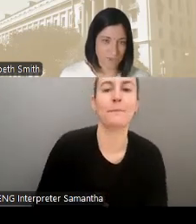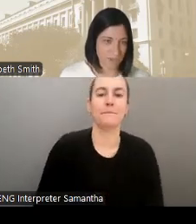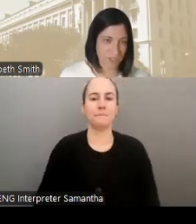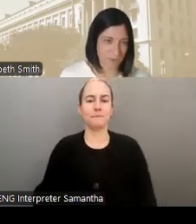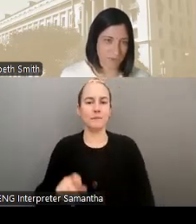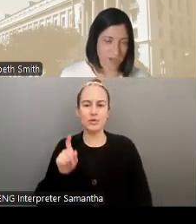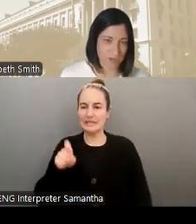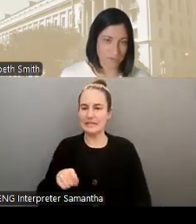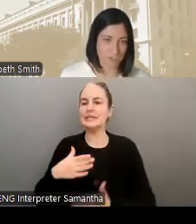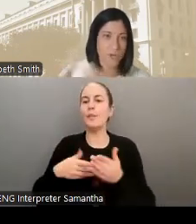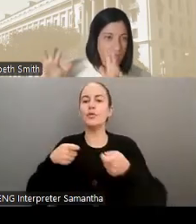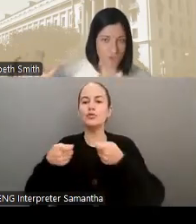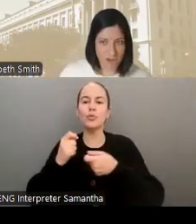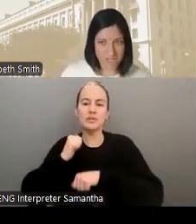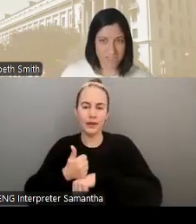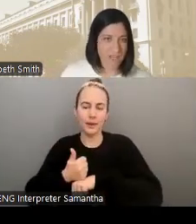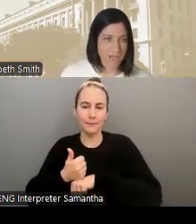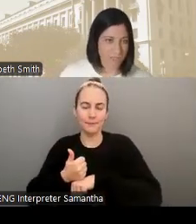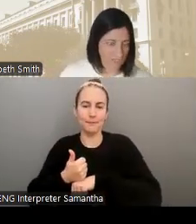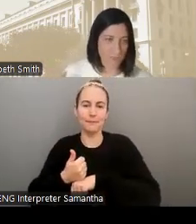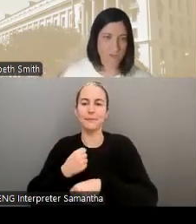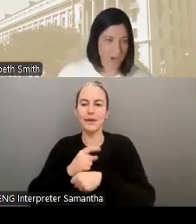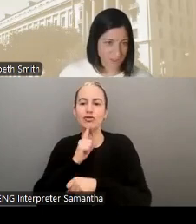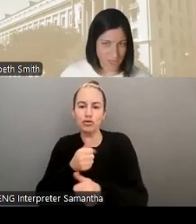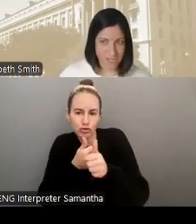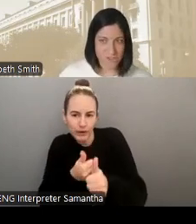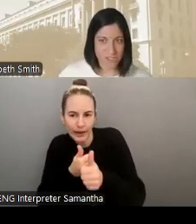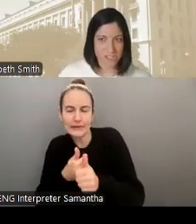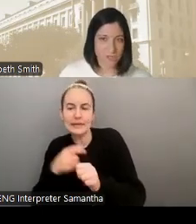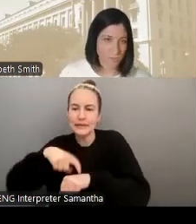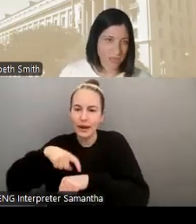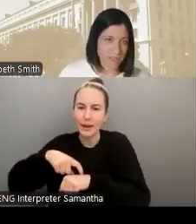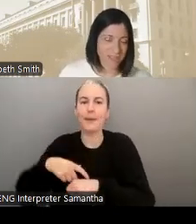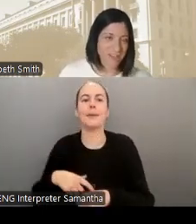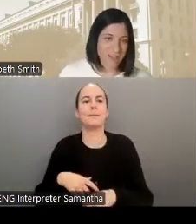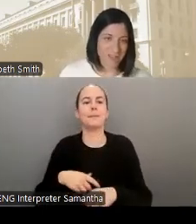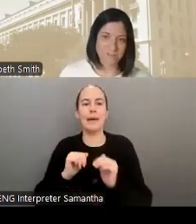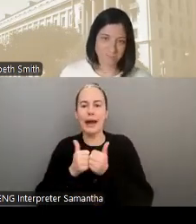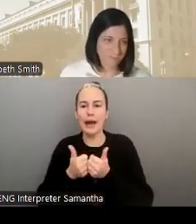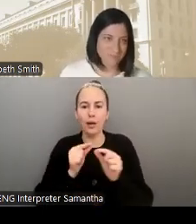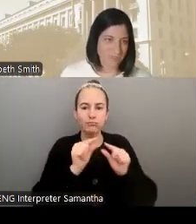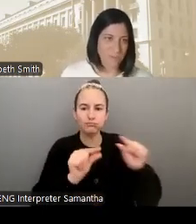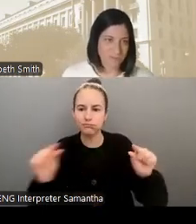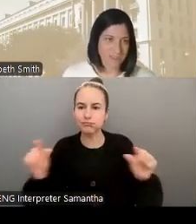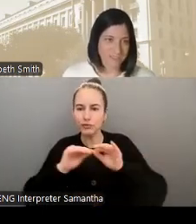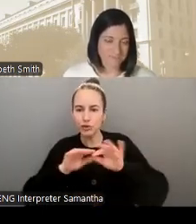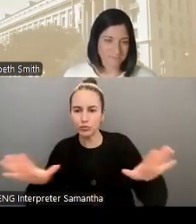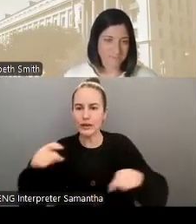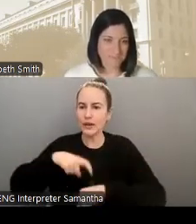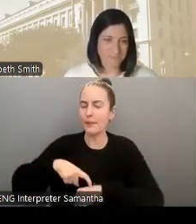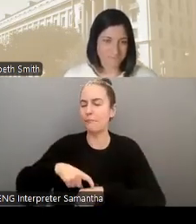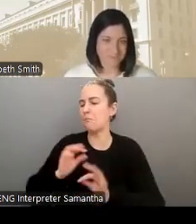place to make sure that you're, tracking the time in a certain way, tracking the allocation in a certain way, that would be